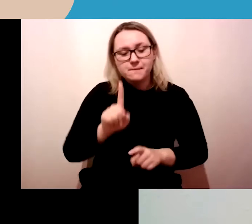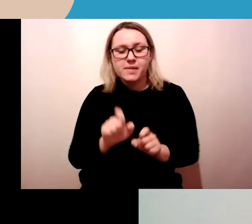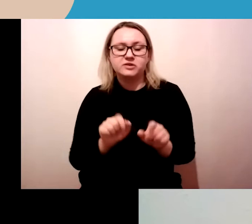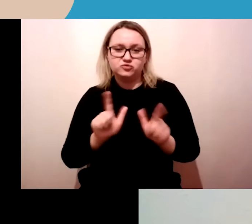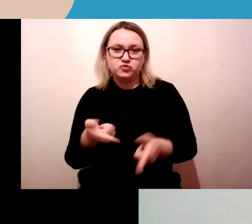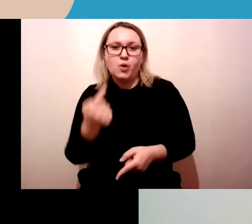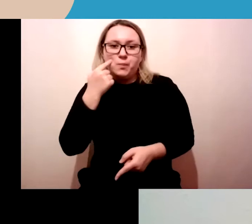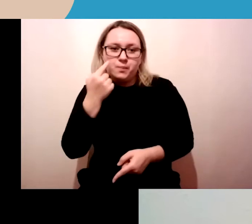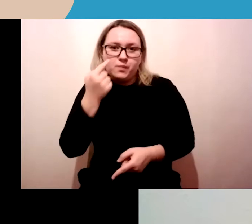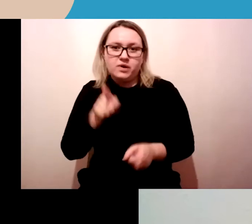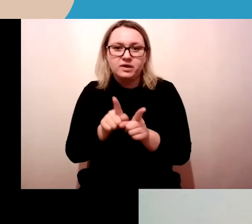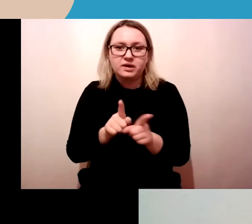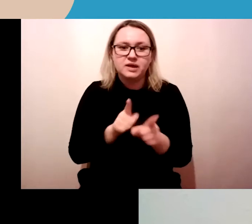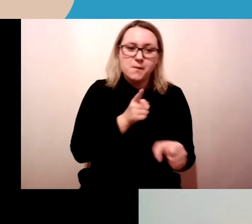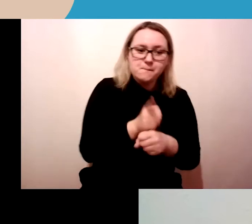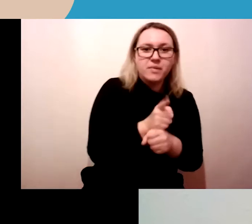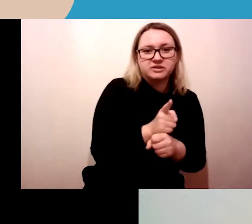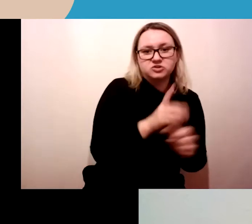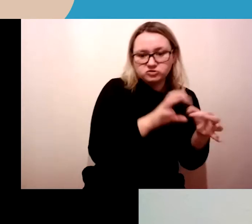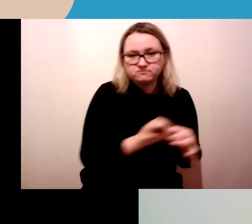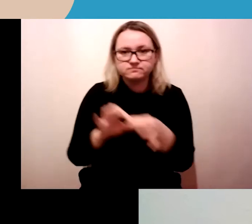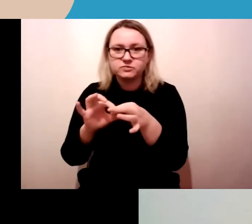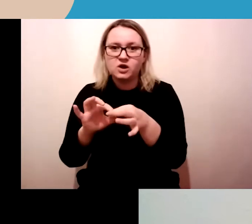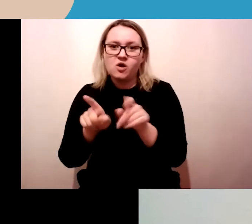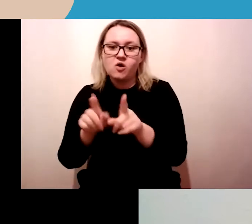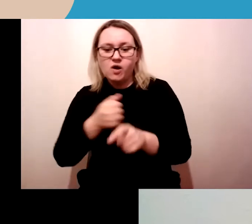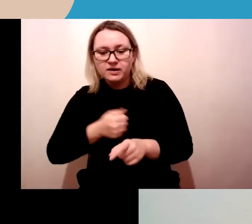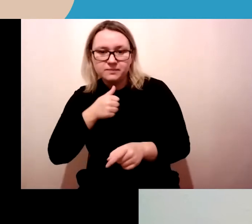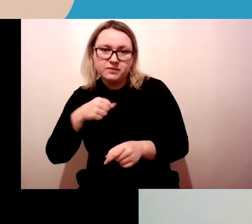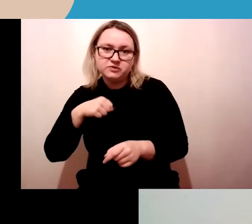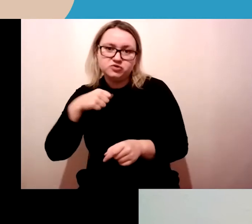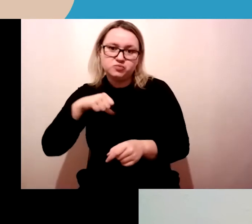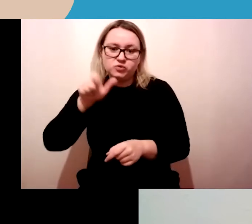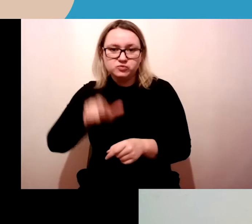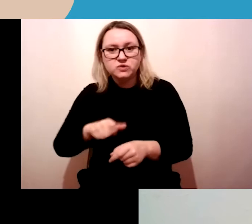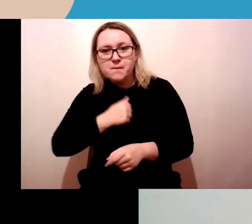speech by very concrete examples, but well, we do feel that sometimes